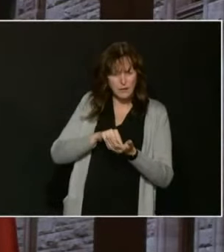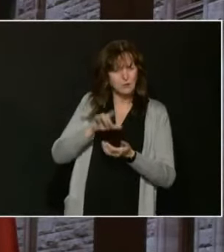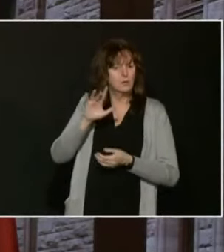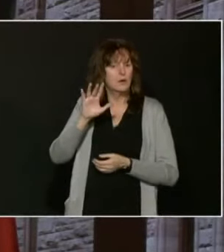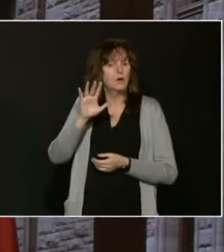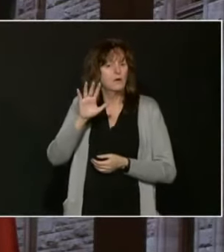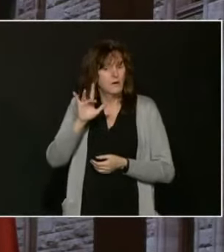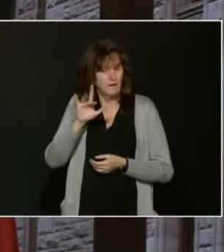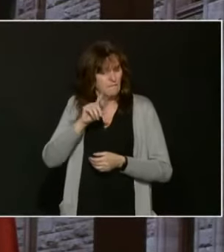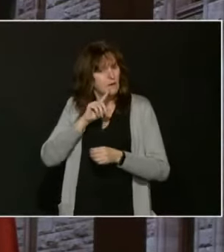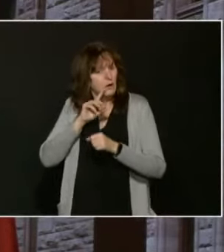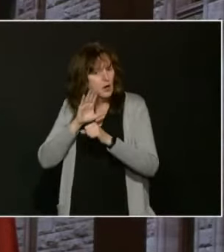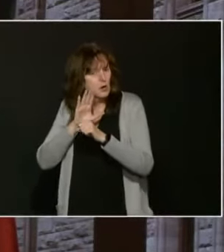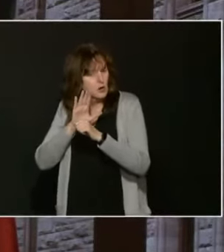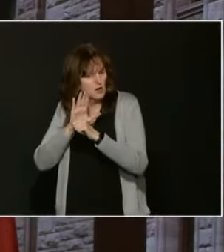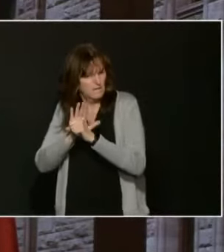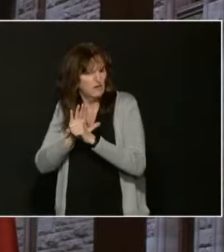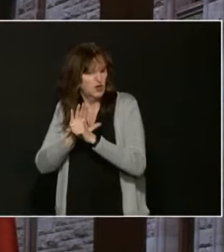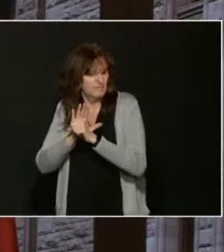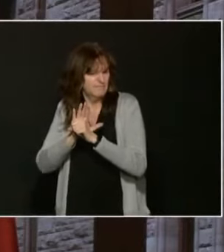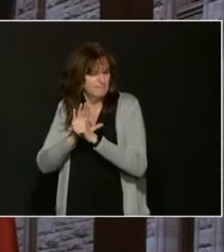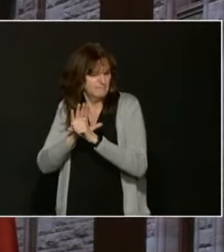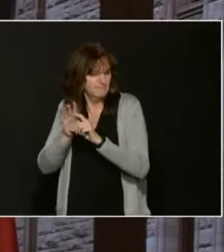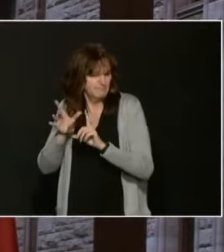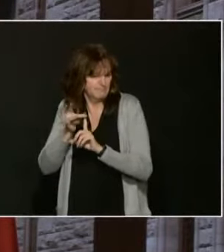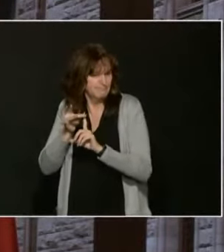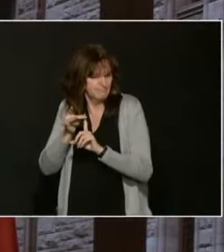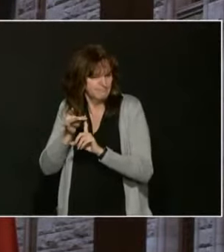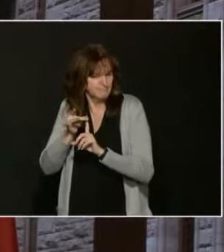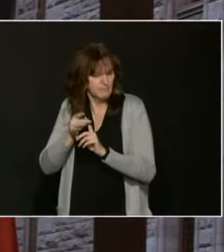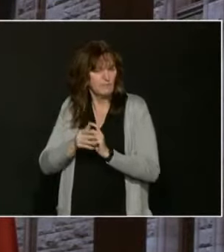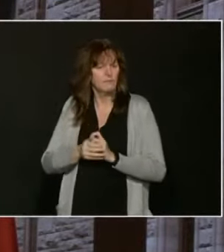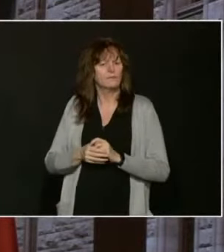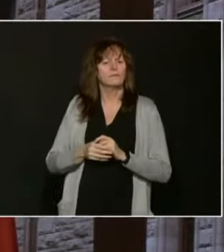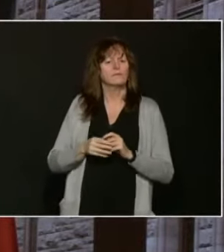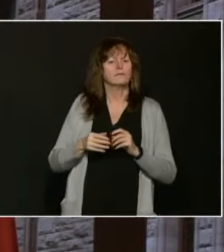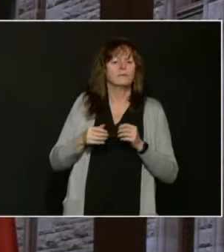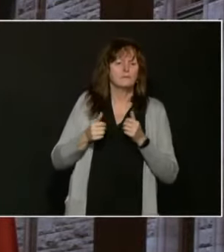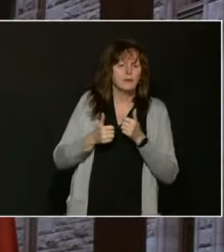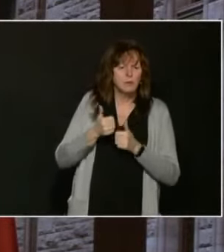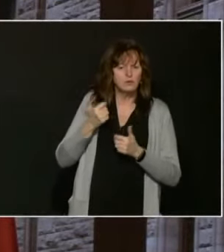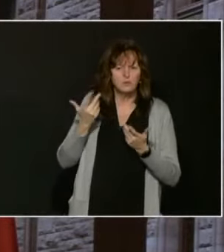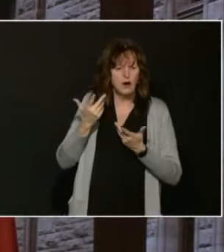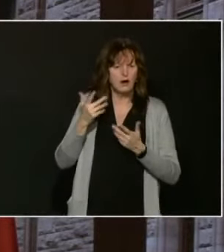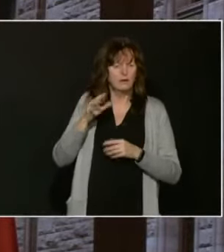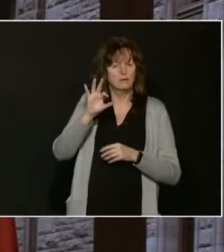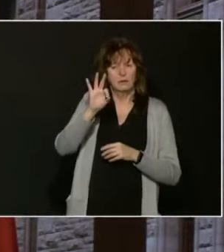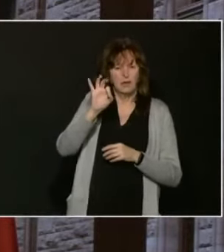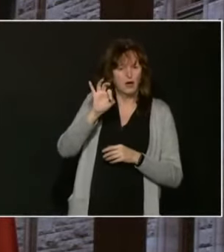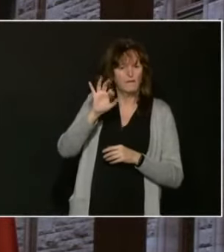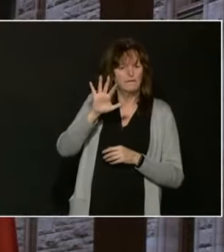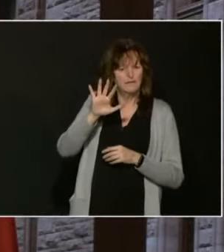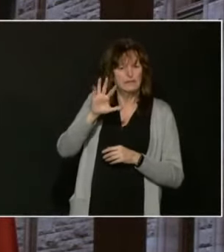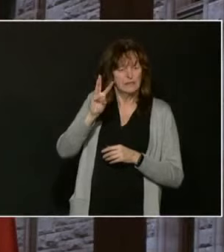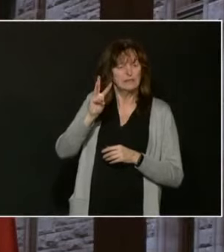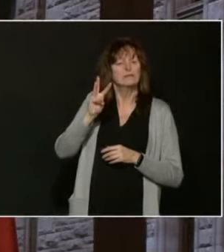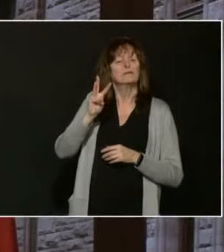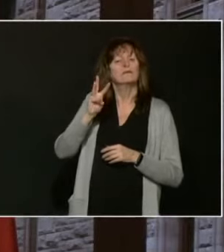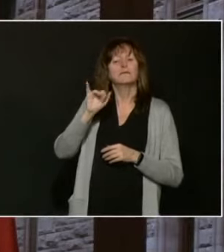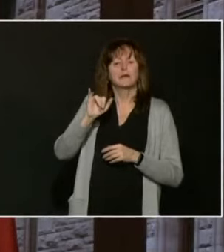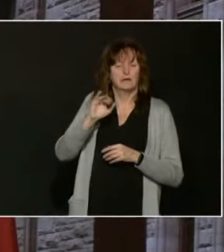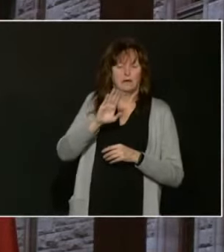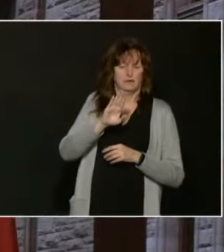Ontario. Majority of these, 956, are the B117, the so-called UK